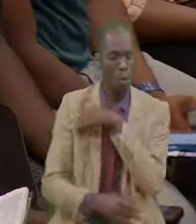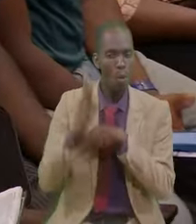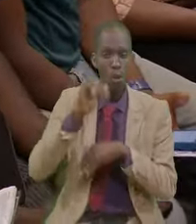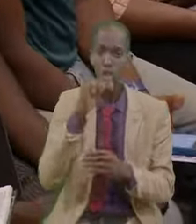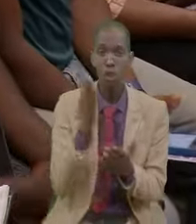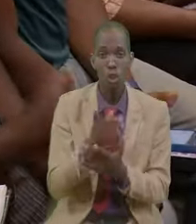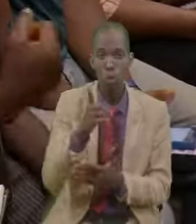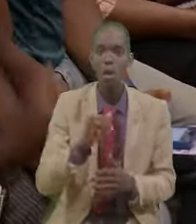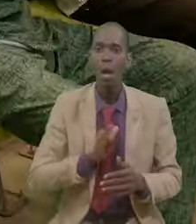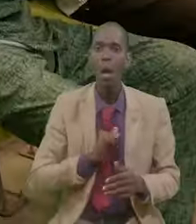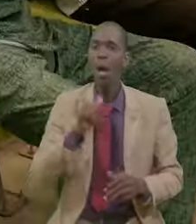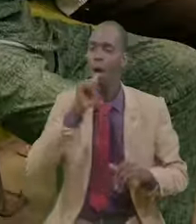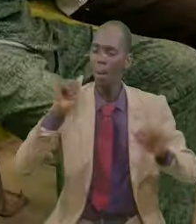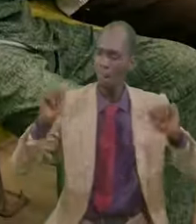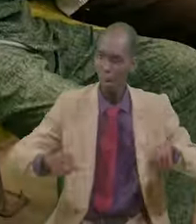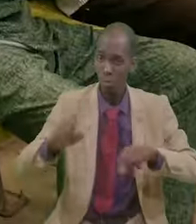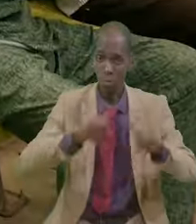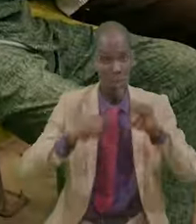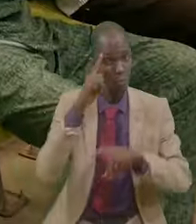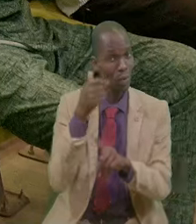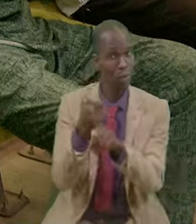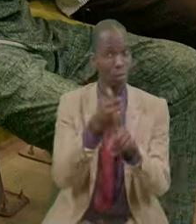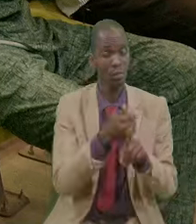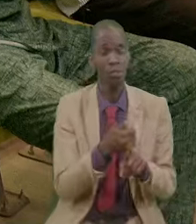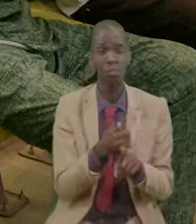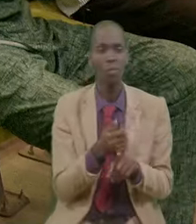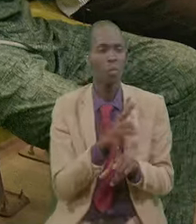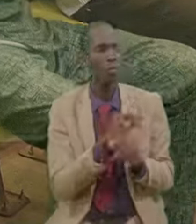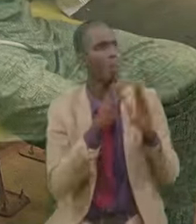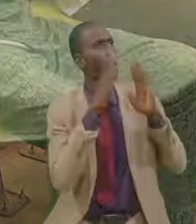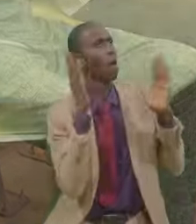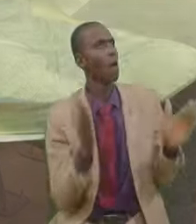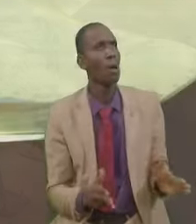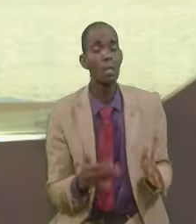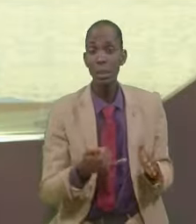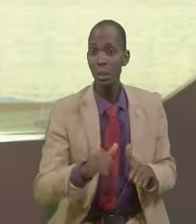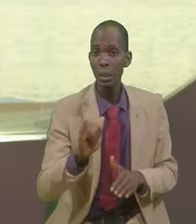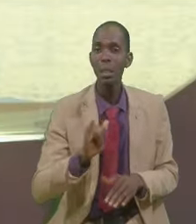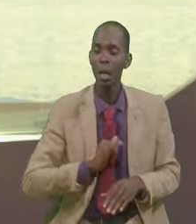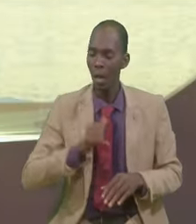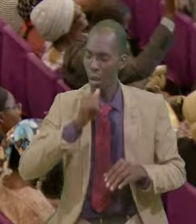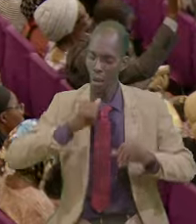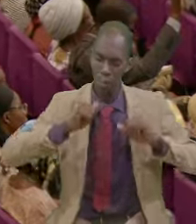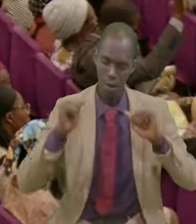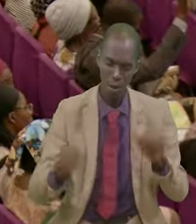you. I am well able. No accommodation will not stop you. I am well